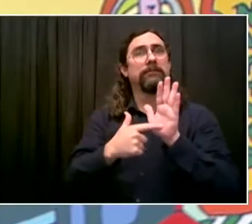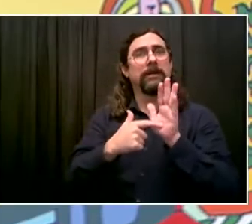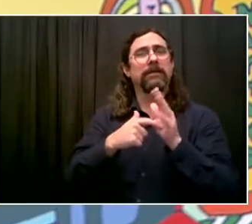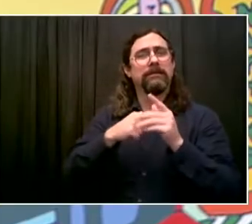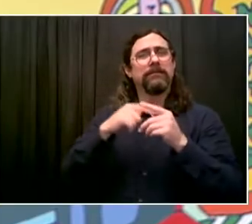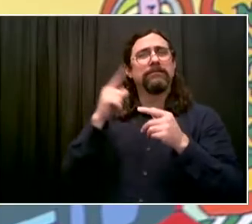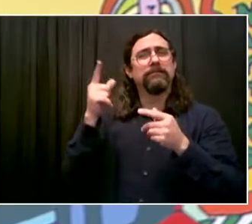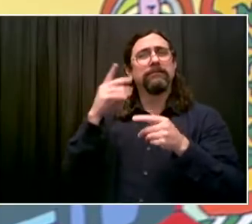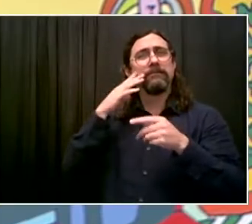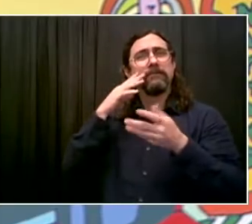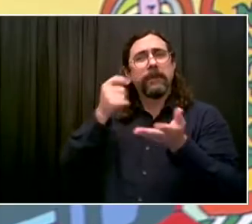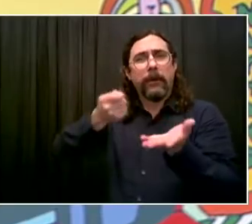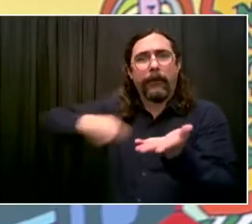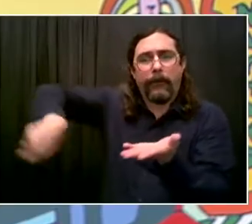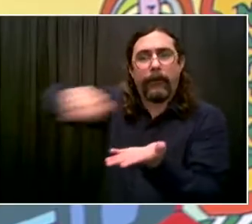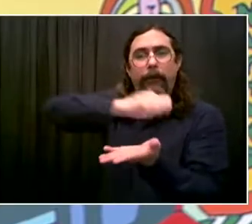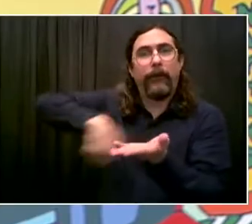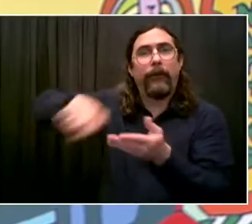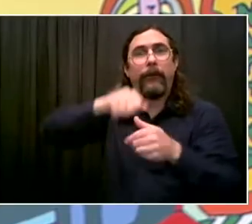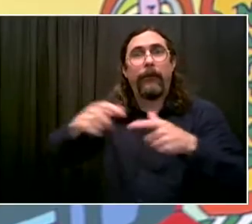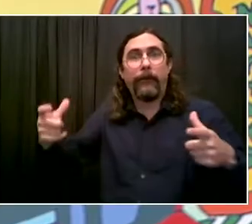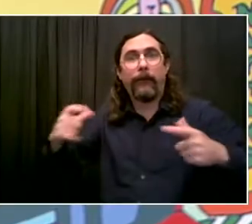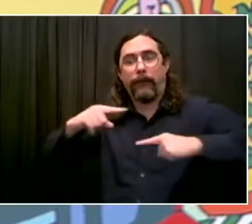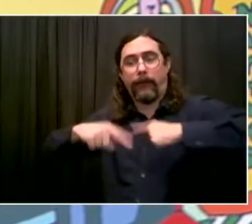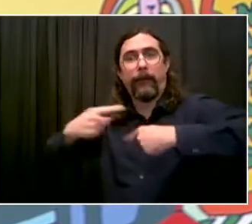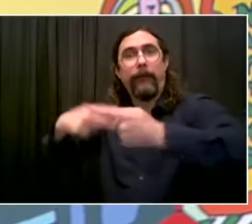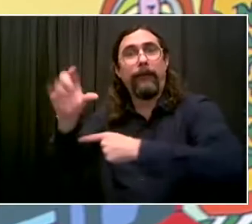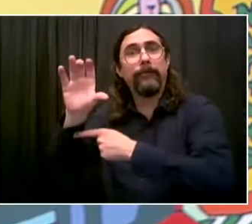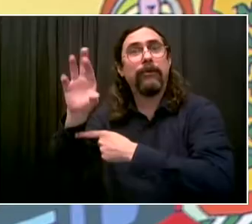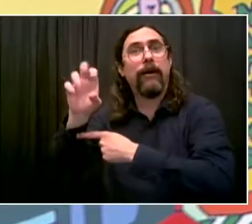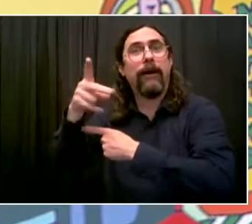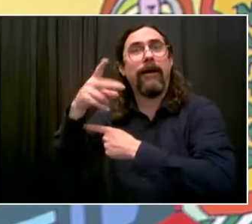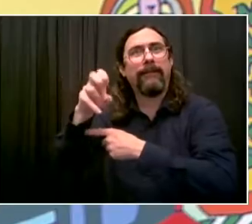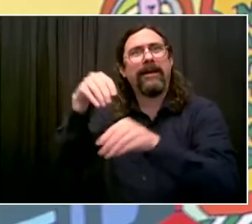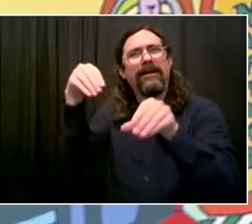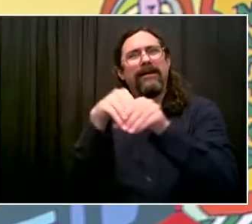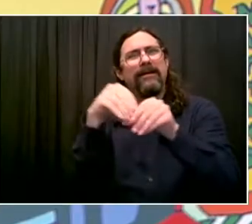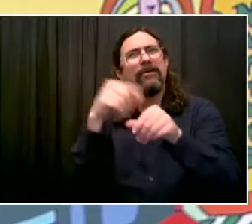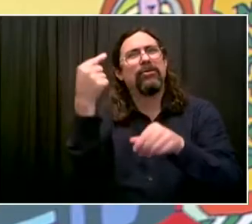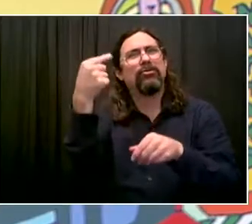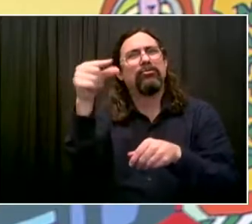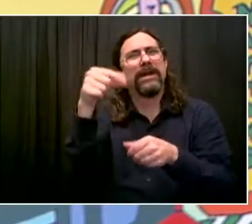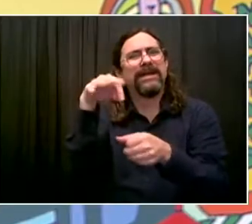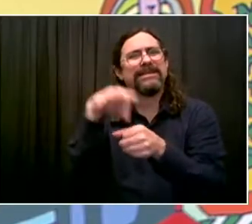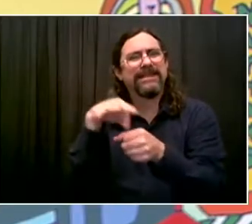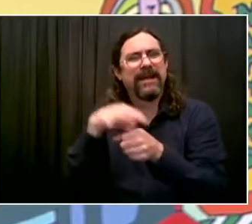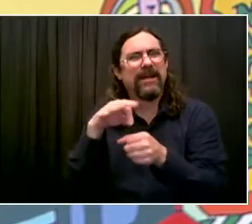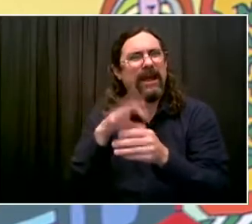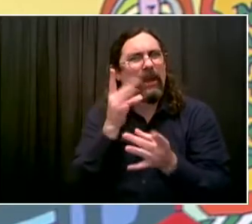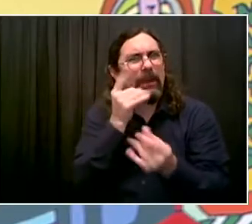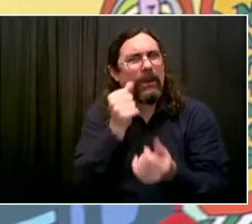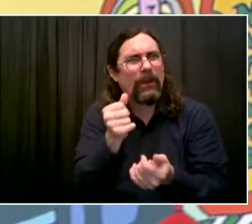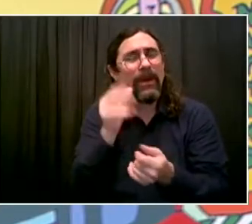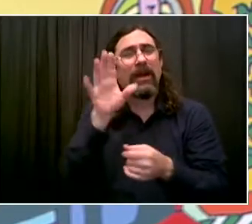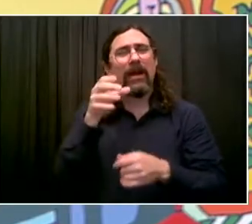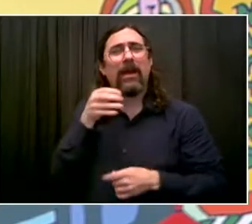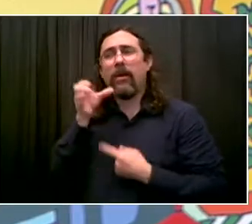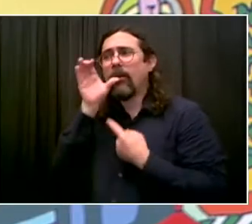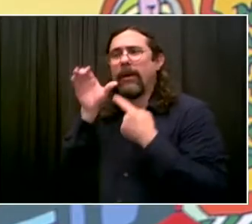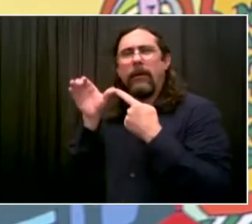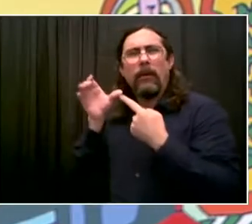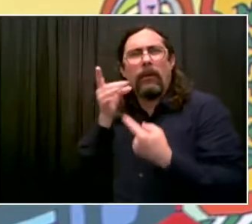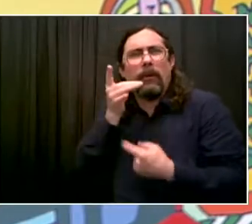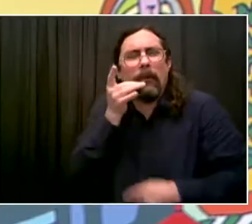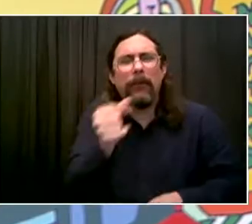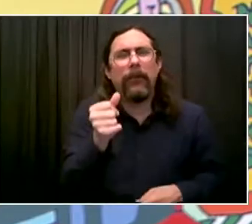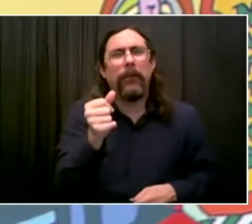Excellent. Excellent coffee. Not just good, excellent. So, buy local, shop